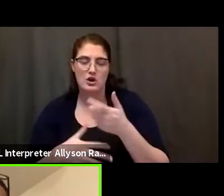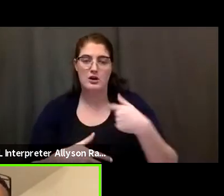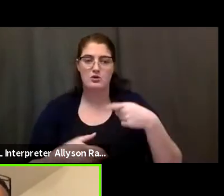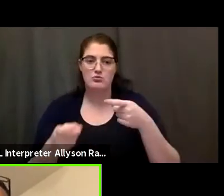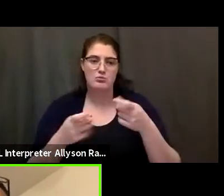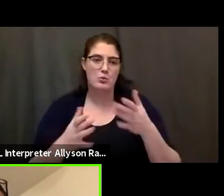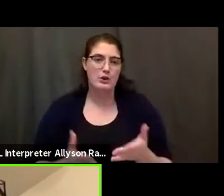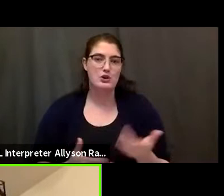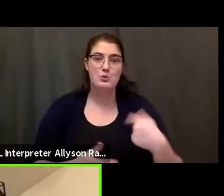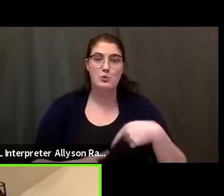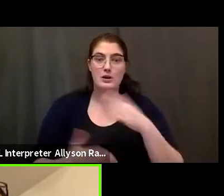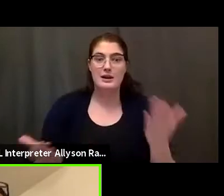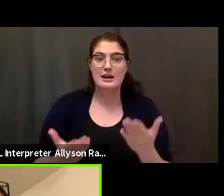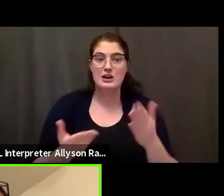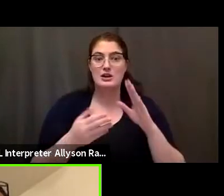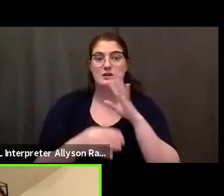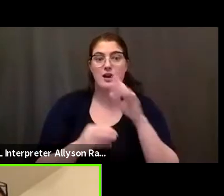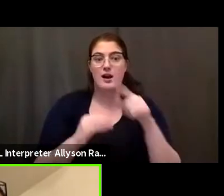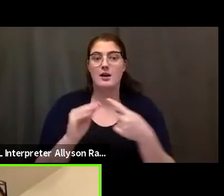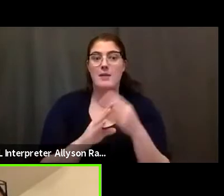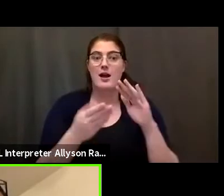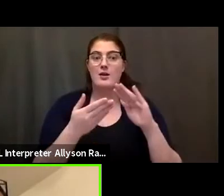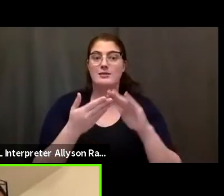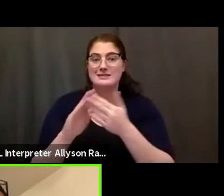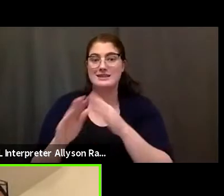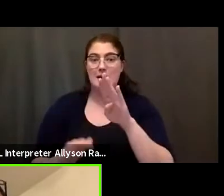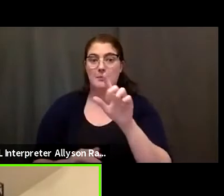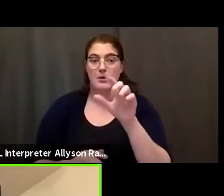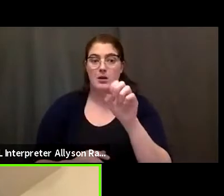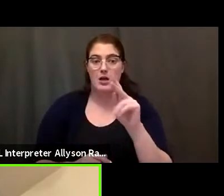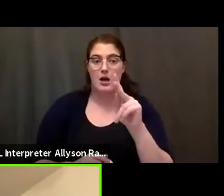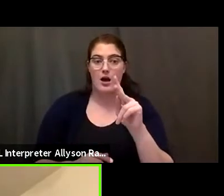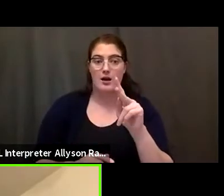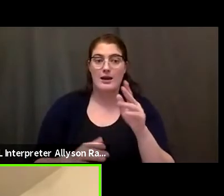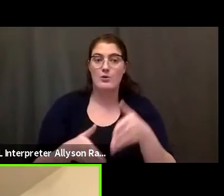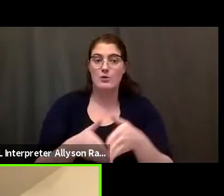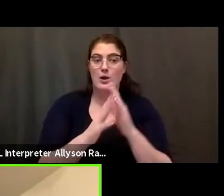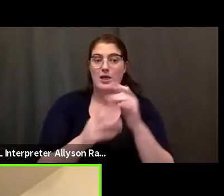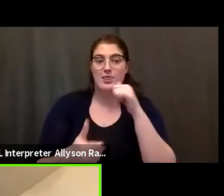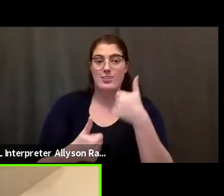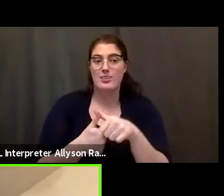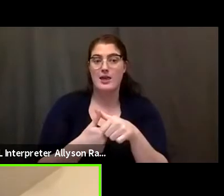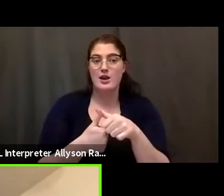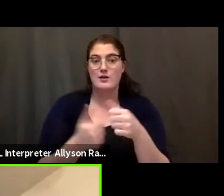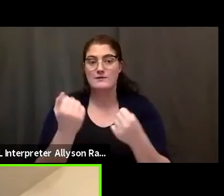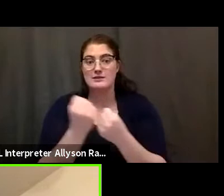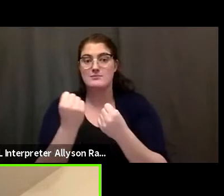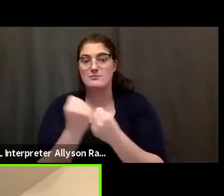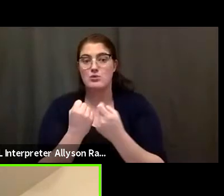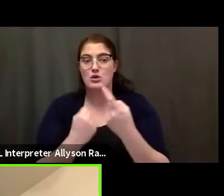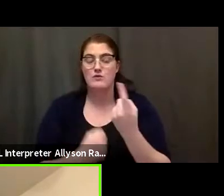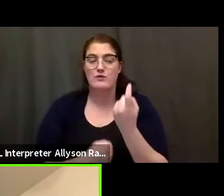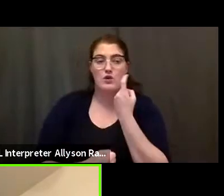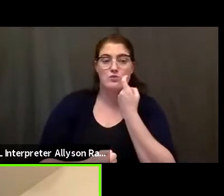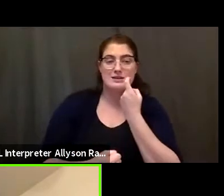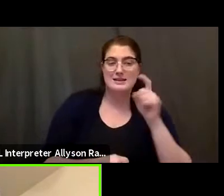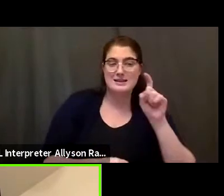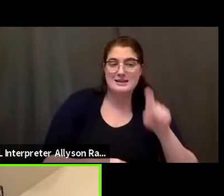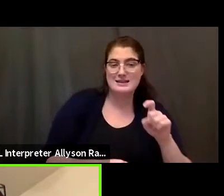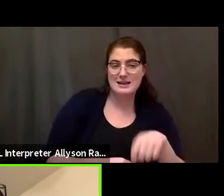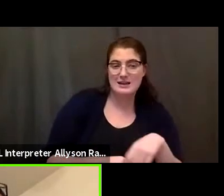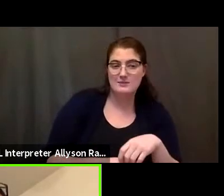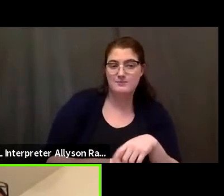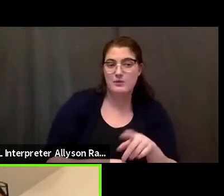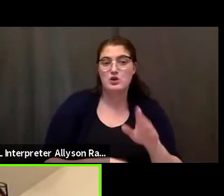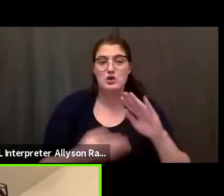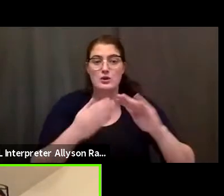talk about City Block, but also request a letter of support in response to our recently submitted certificate of need. So City Block